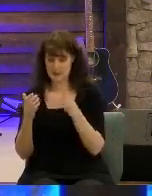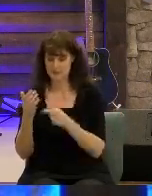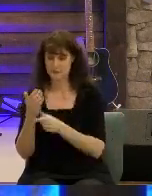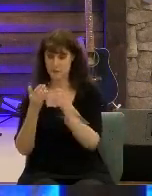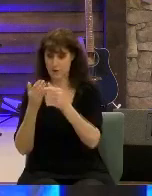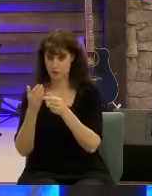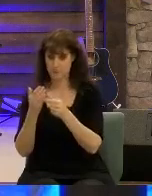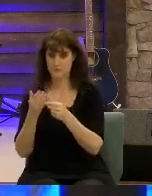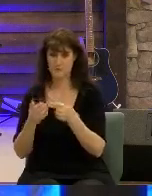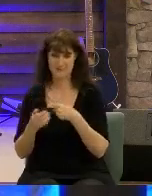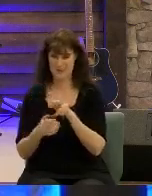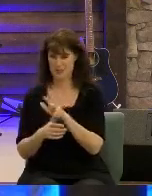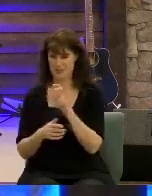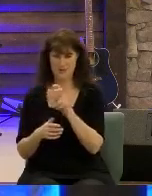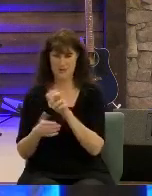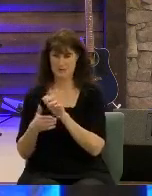right?